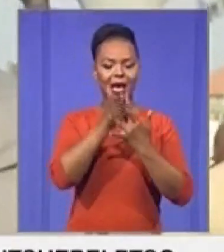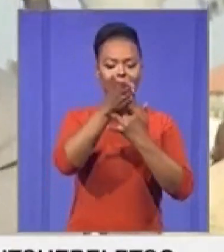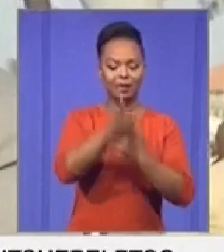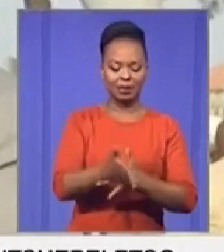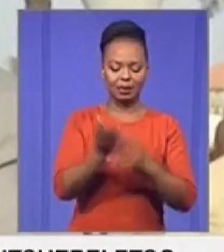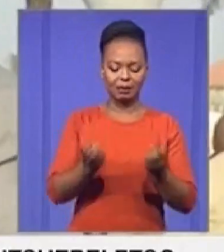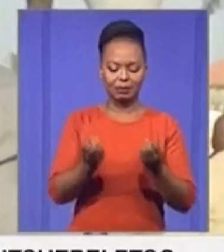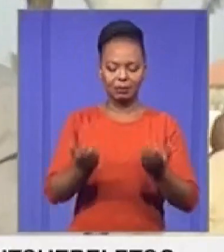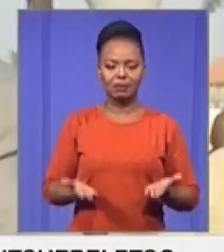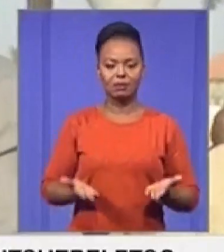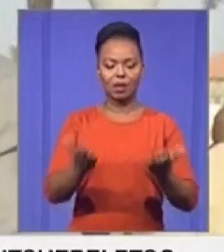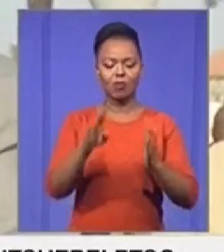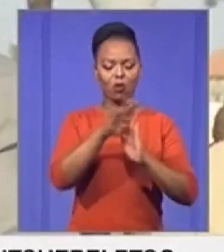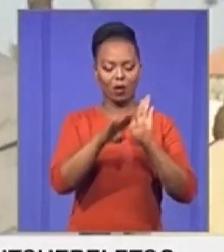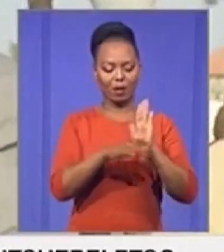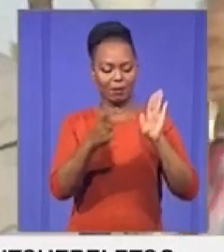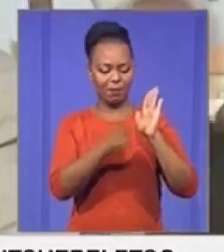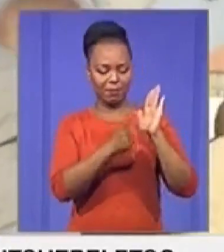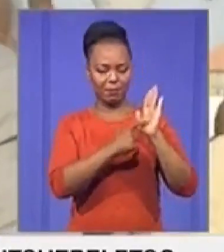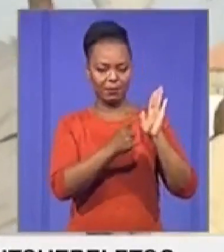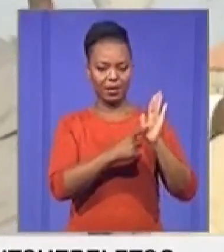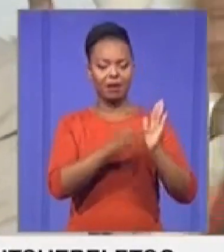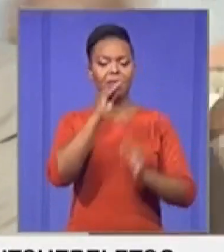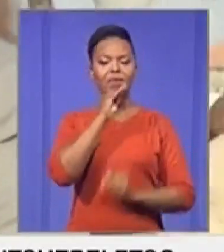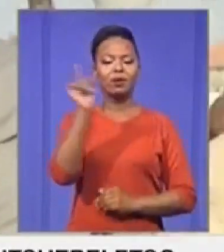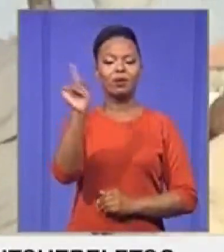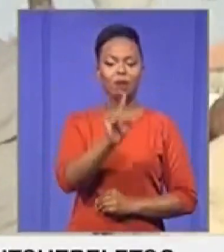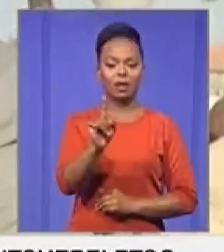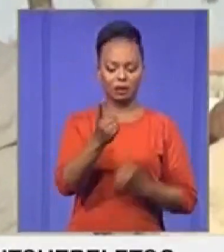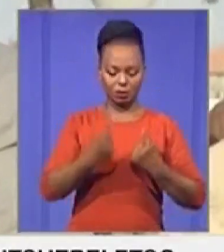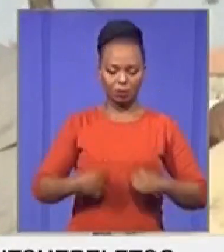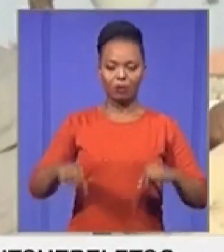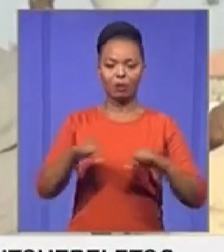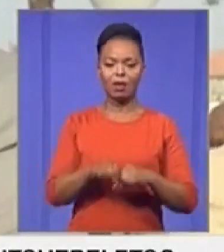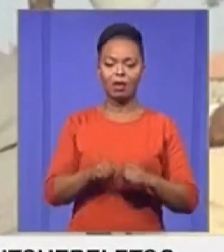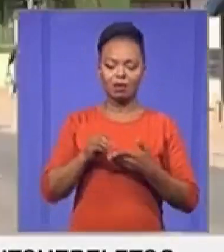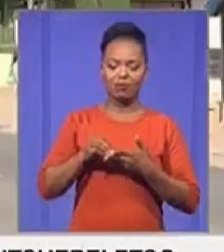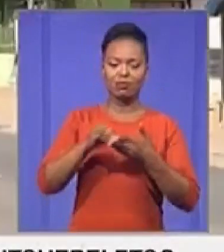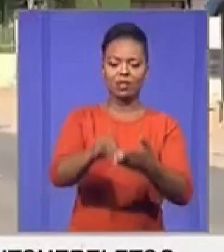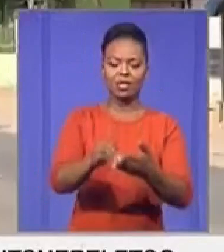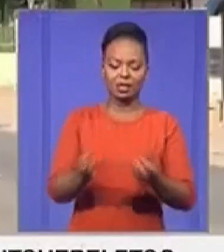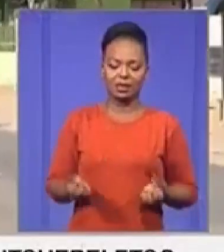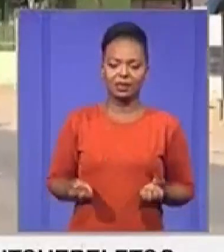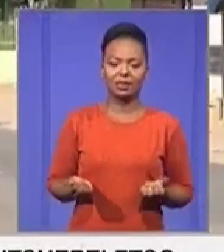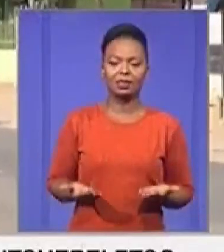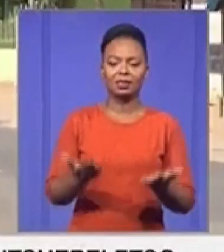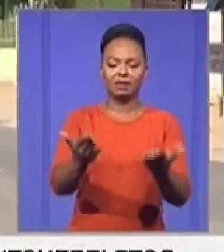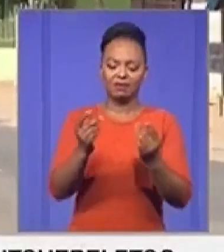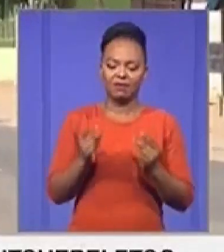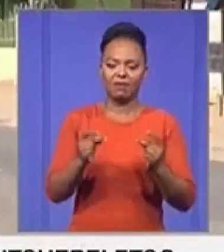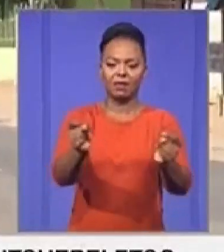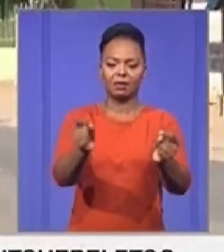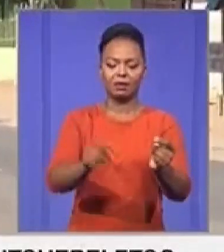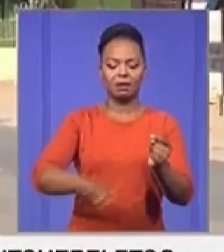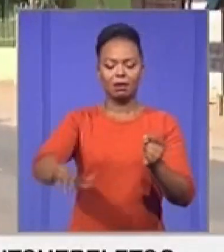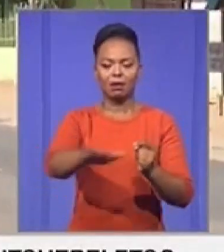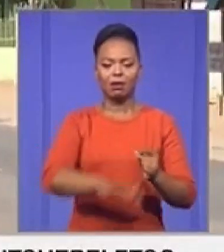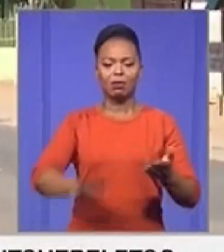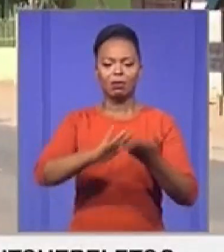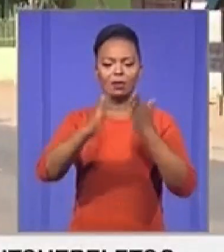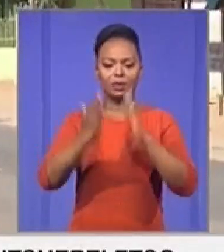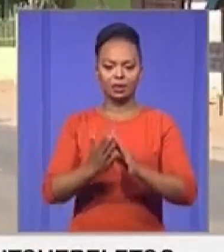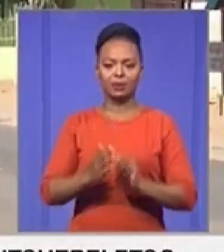service delivery program le bolela hore re tlisa ditshebeletso ka potlakiso ho baahi ba North